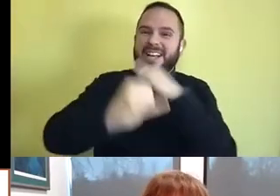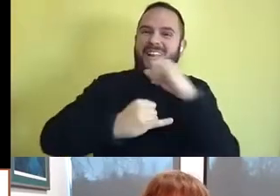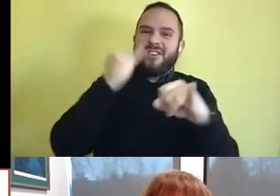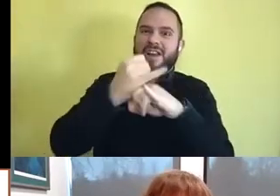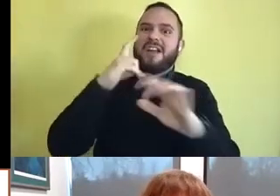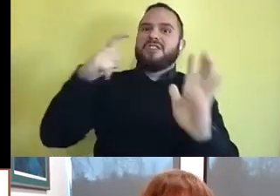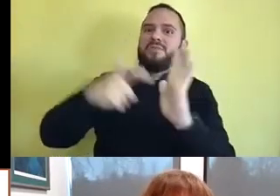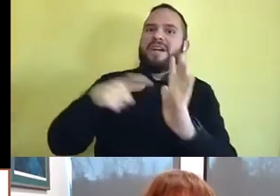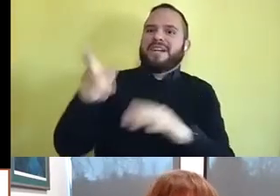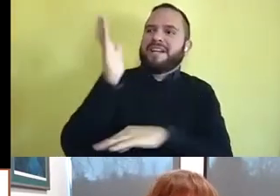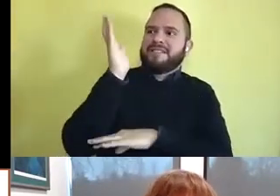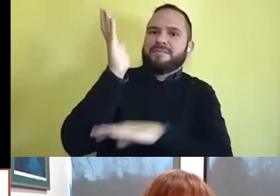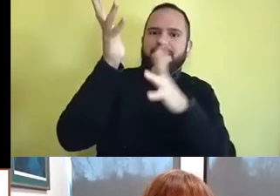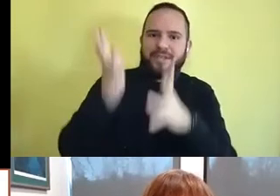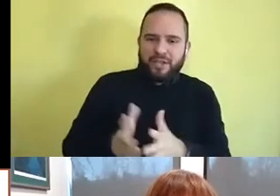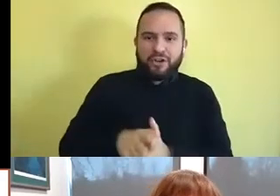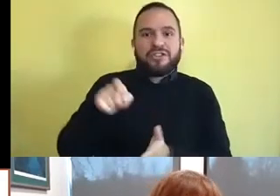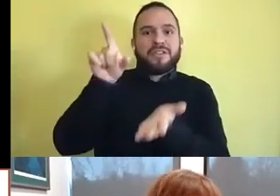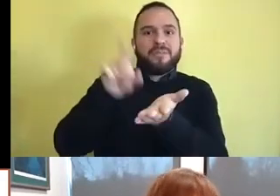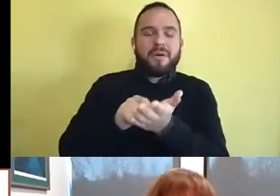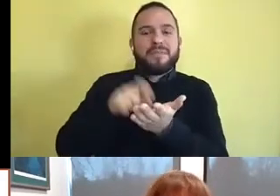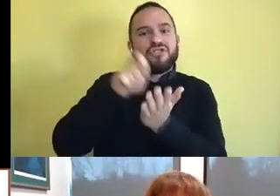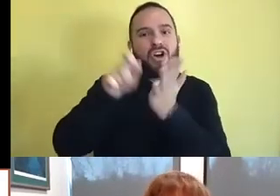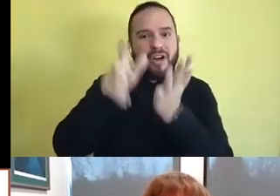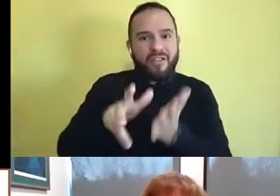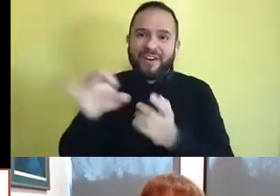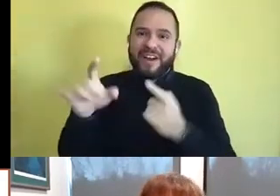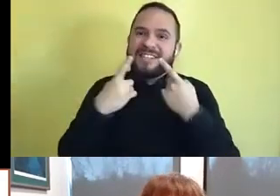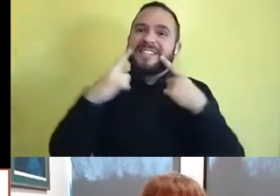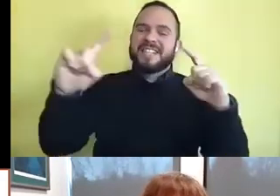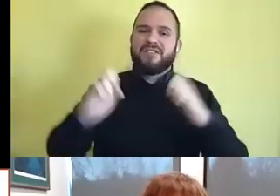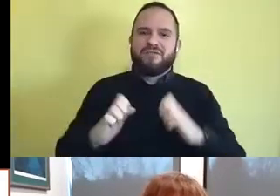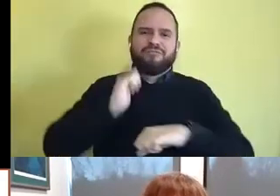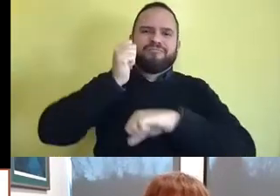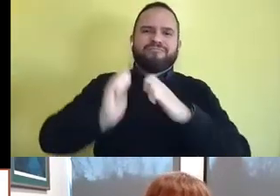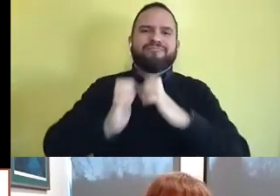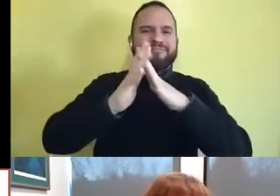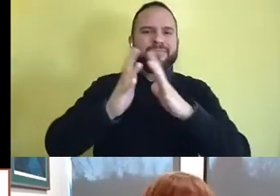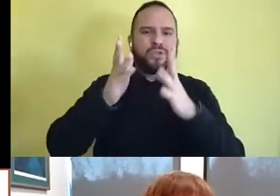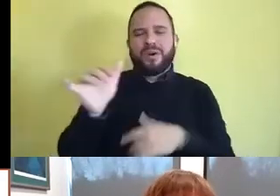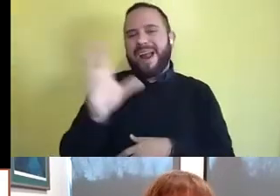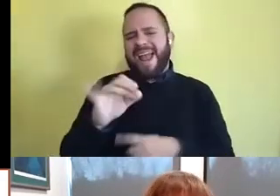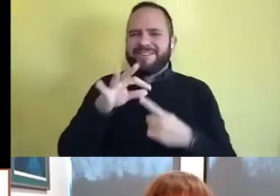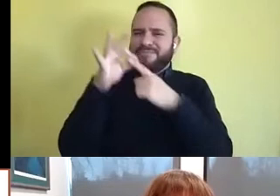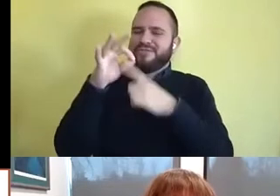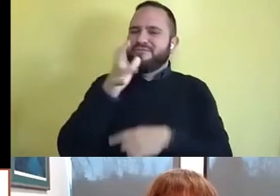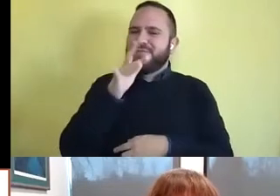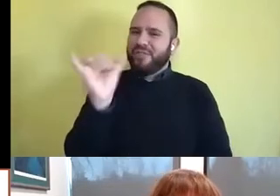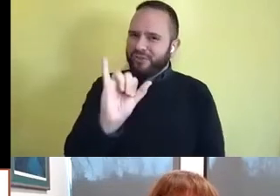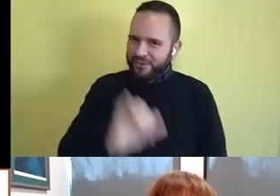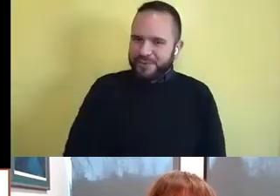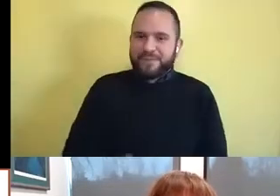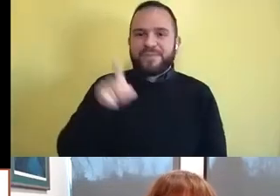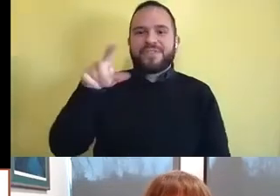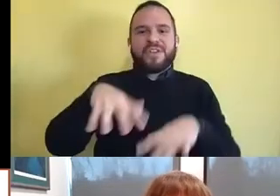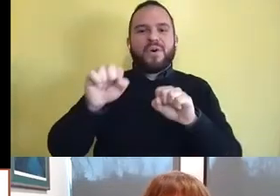speaker, published author and branding expert, successful entrepreneur, and exceptional mother. Deborah is host of a popular